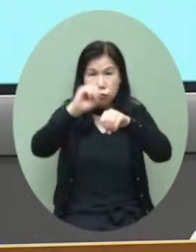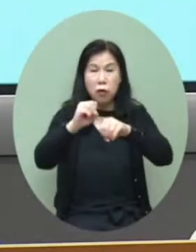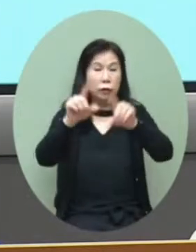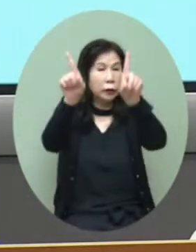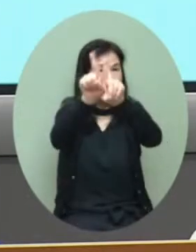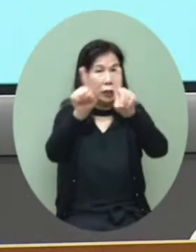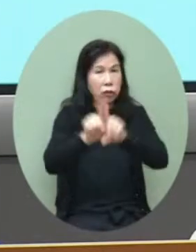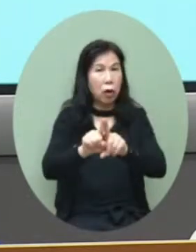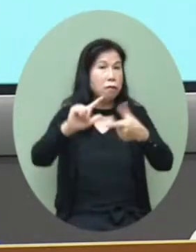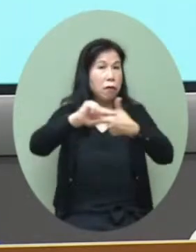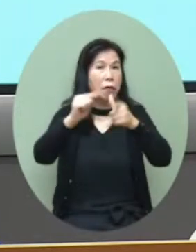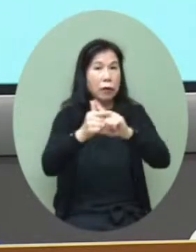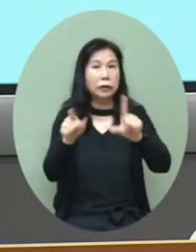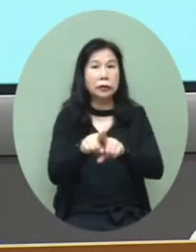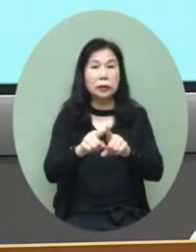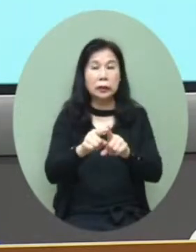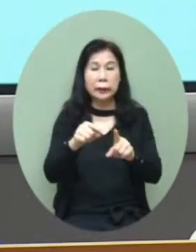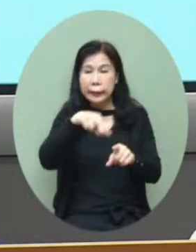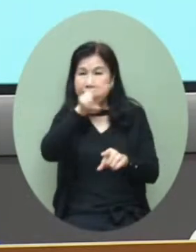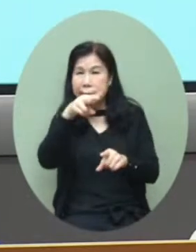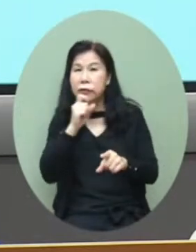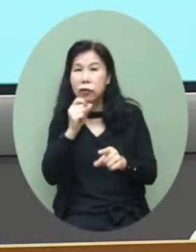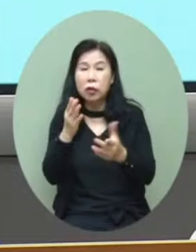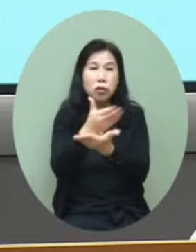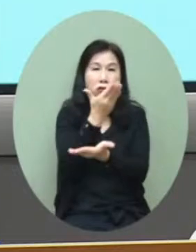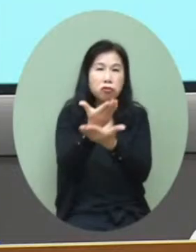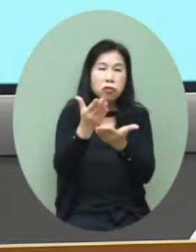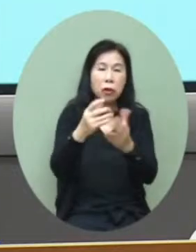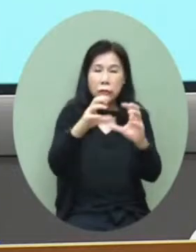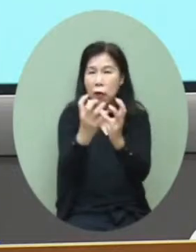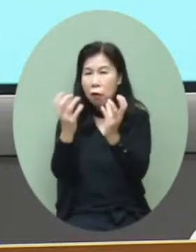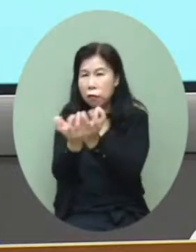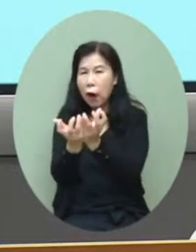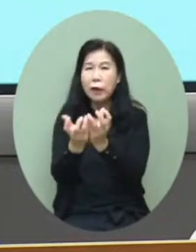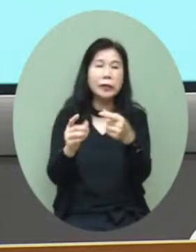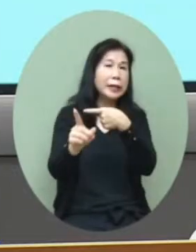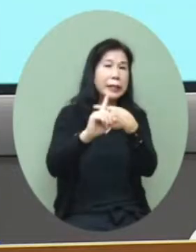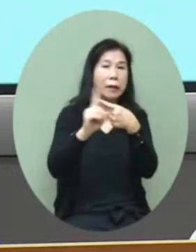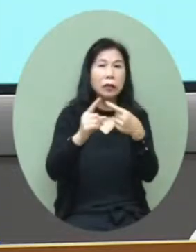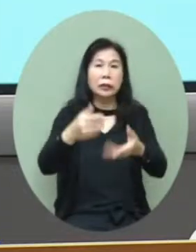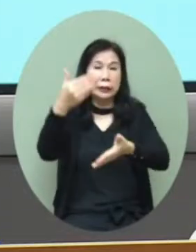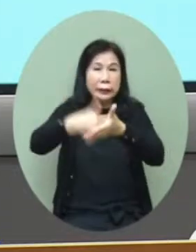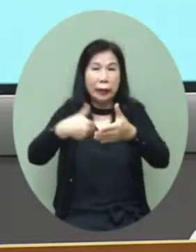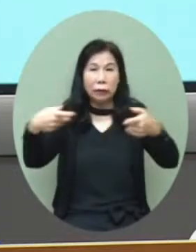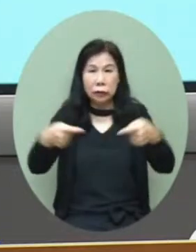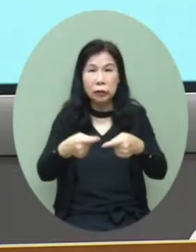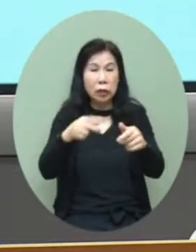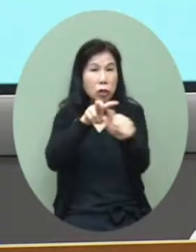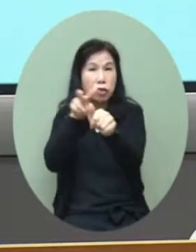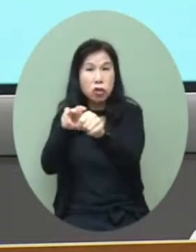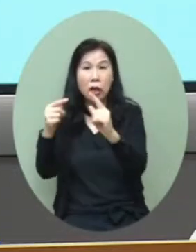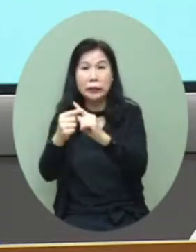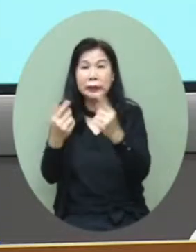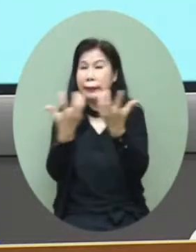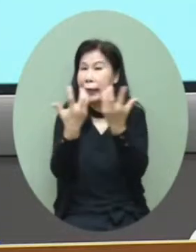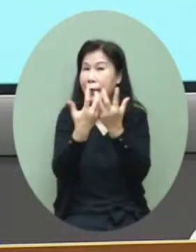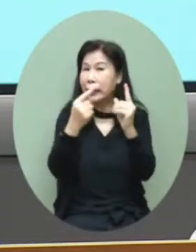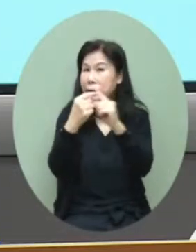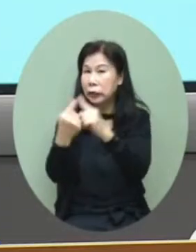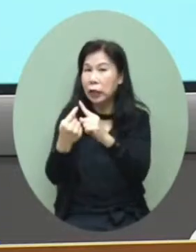That includes surgery, treatment for chronically ill